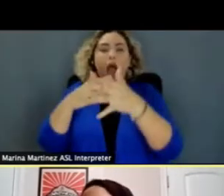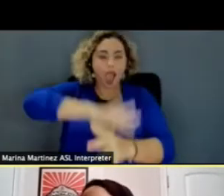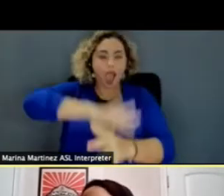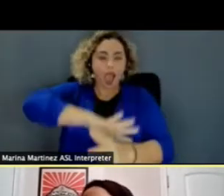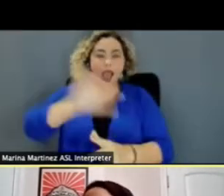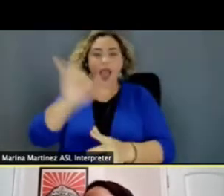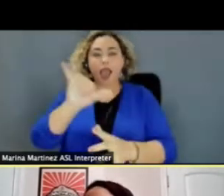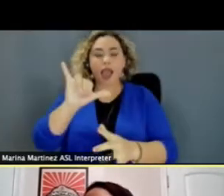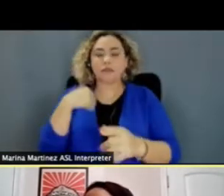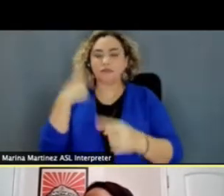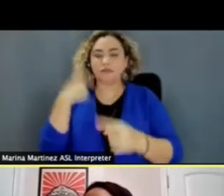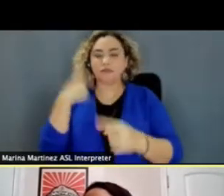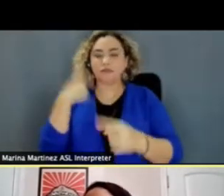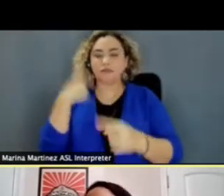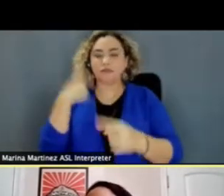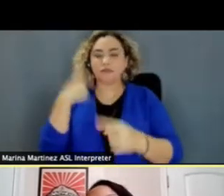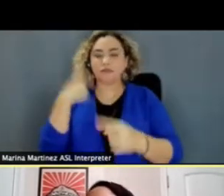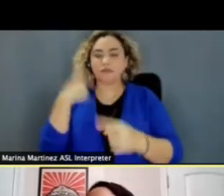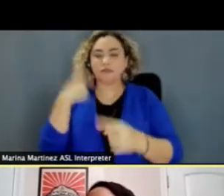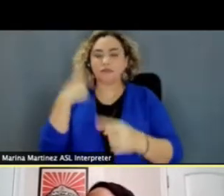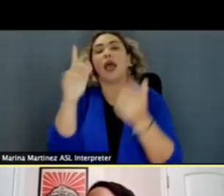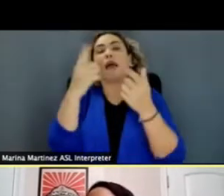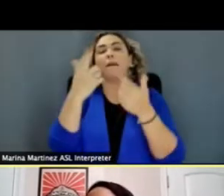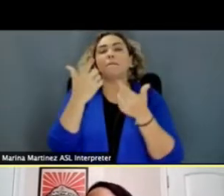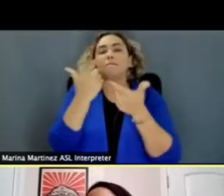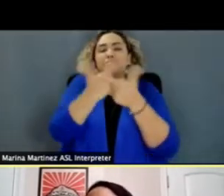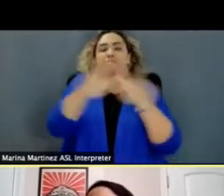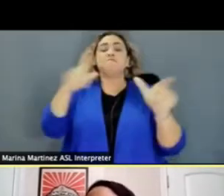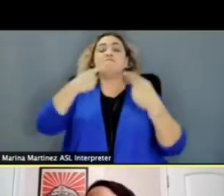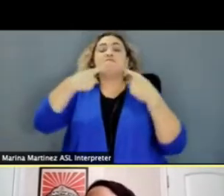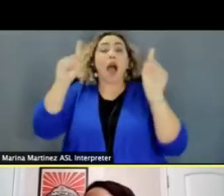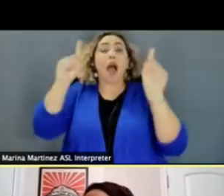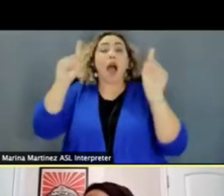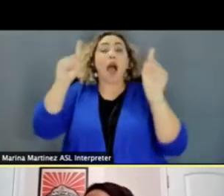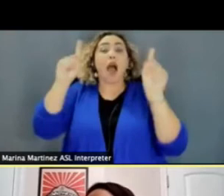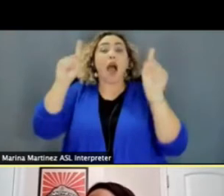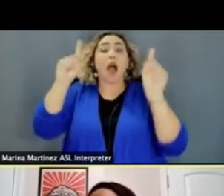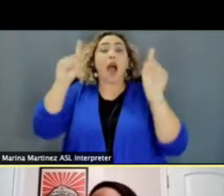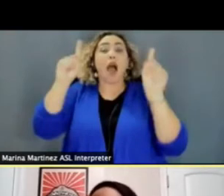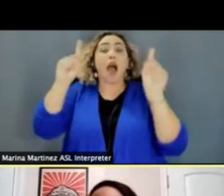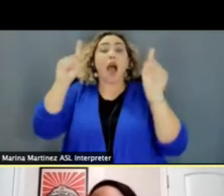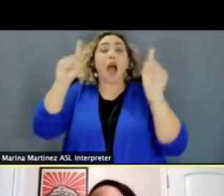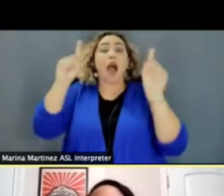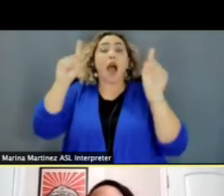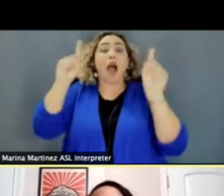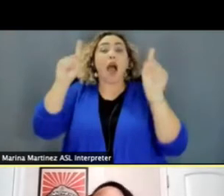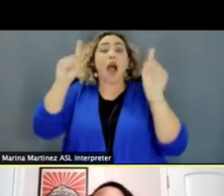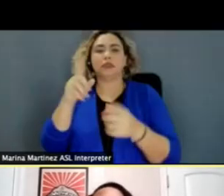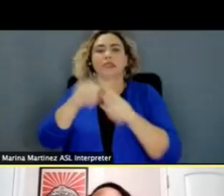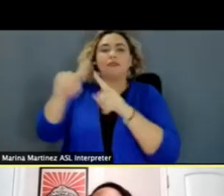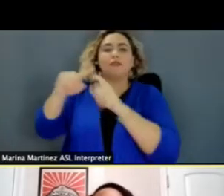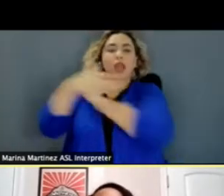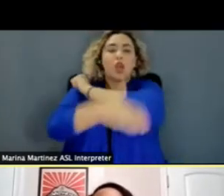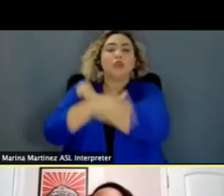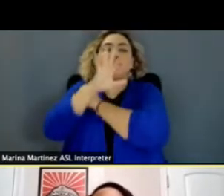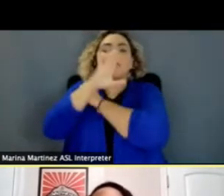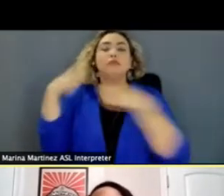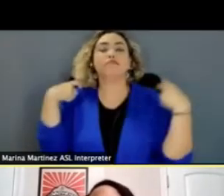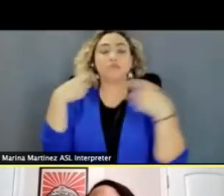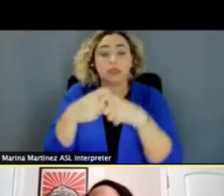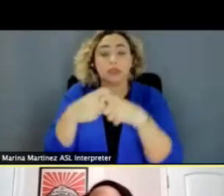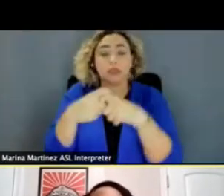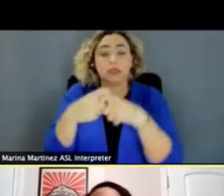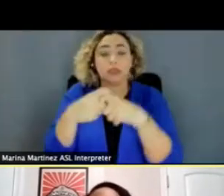an homage to Black liberation for Black people in Spanish-speaking countries. And then on the left